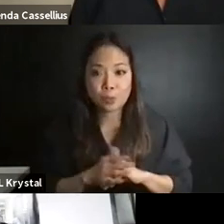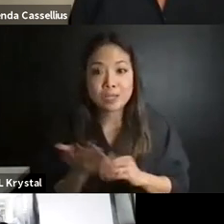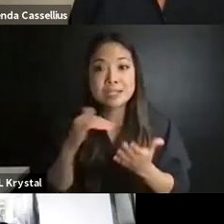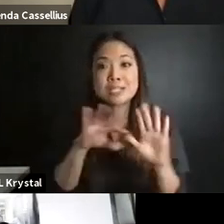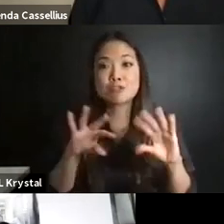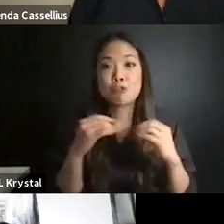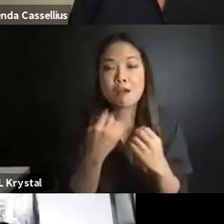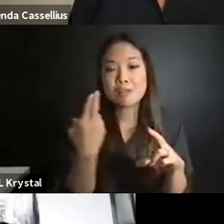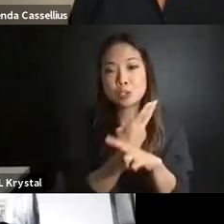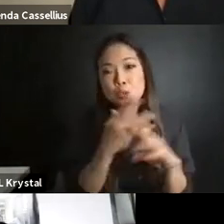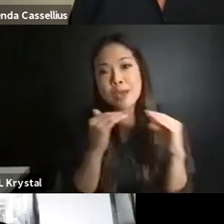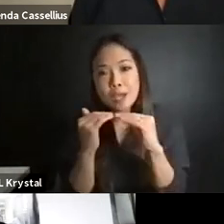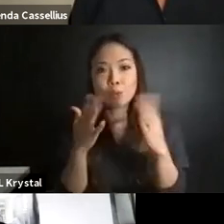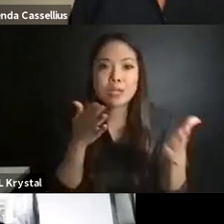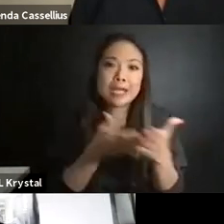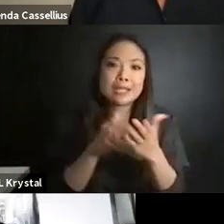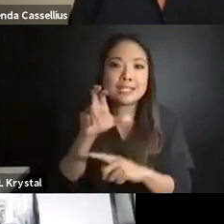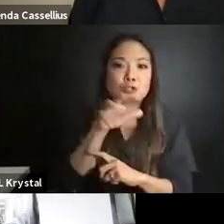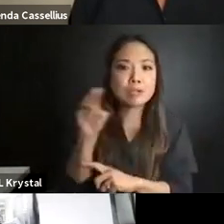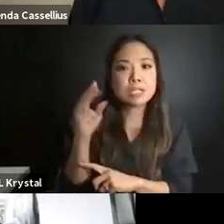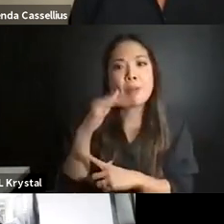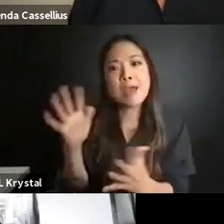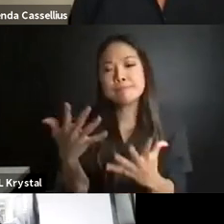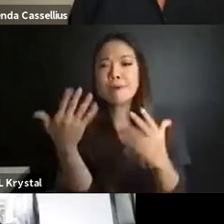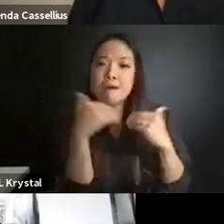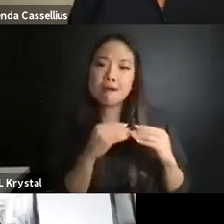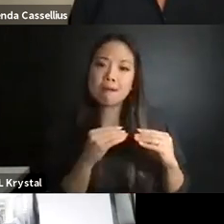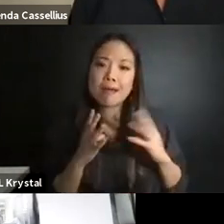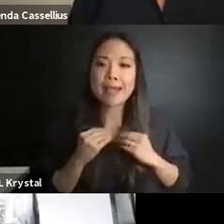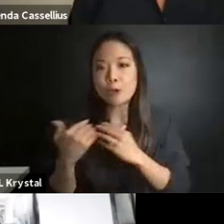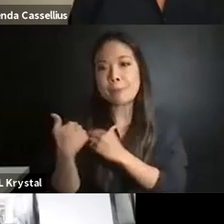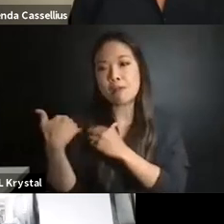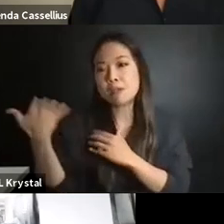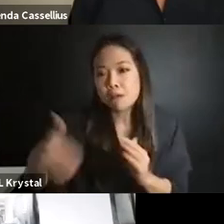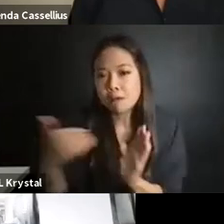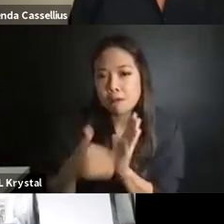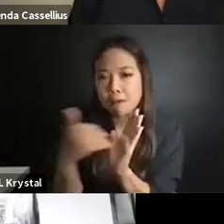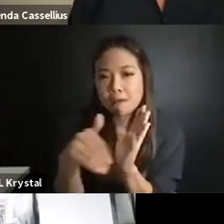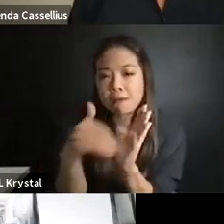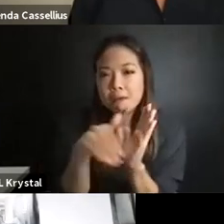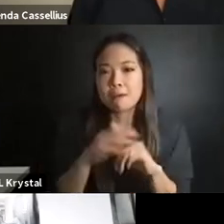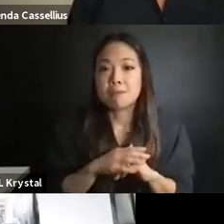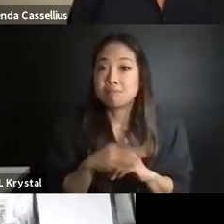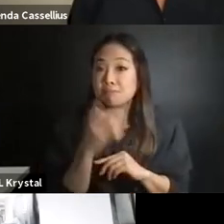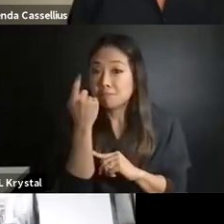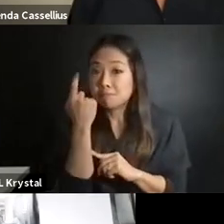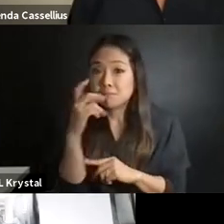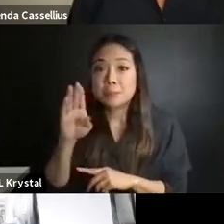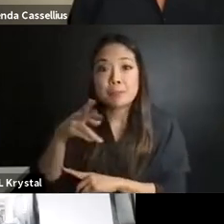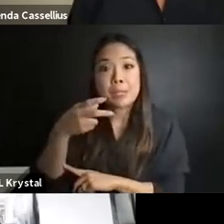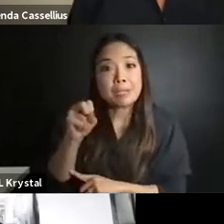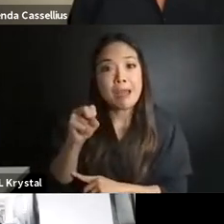anti-racism and accountability regularly however bps leadership has gutted the meaning of the terms most especially in